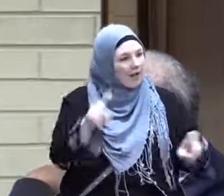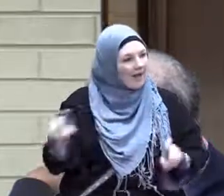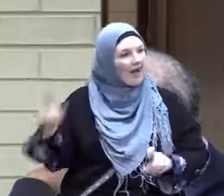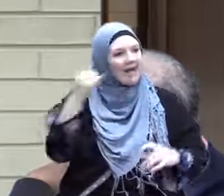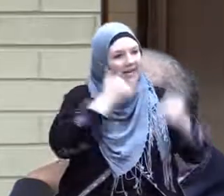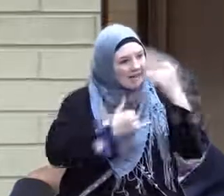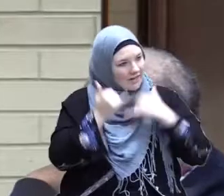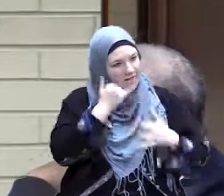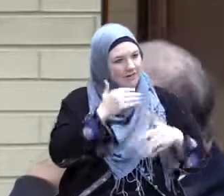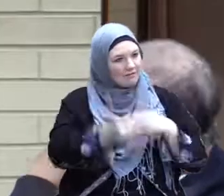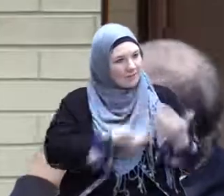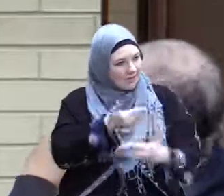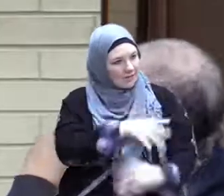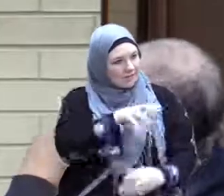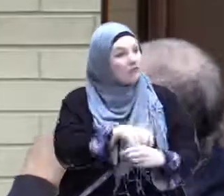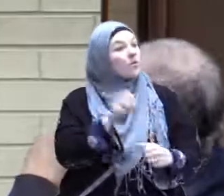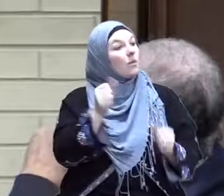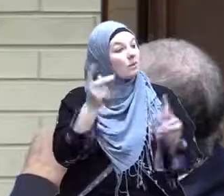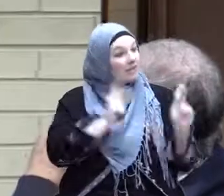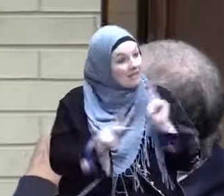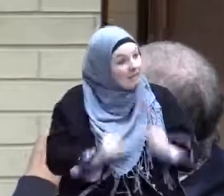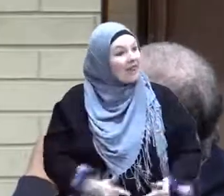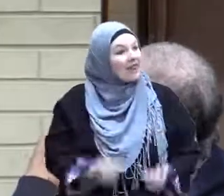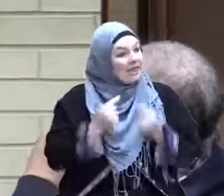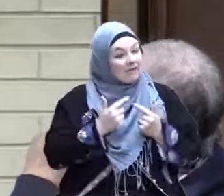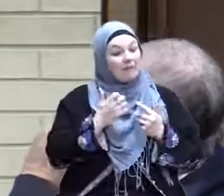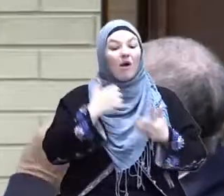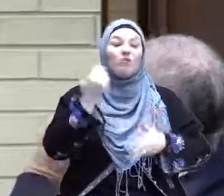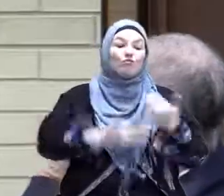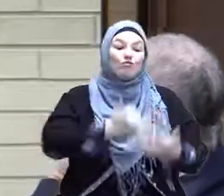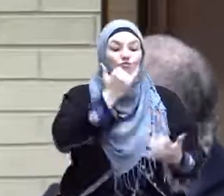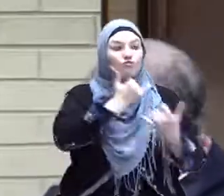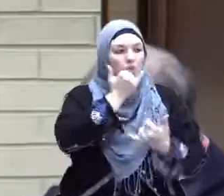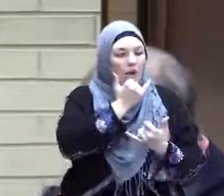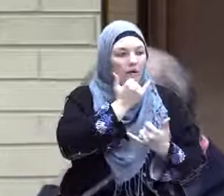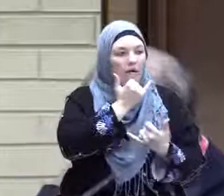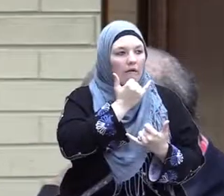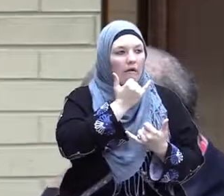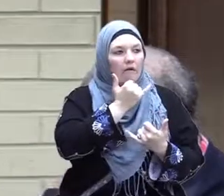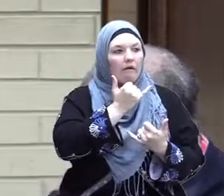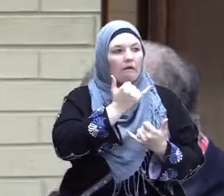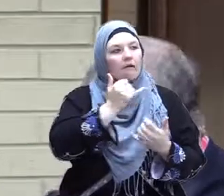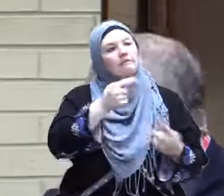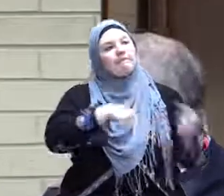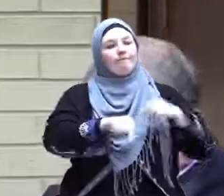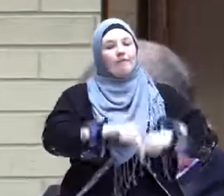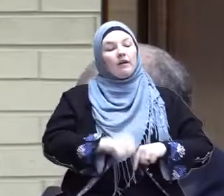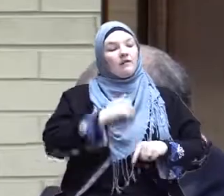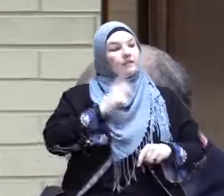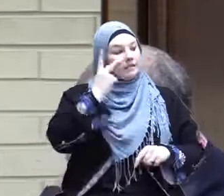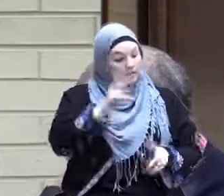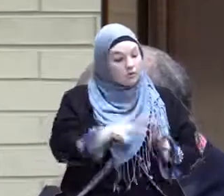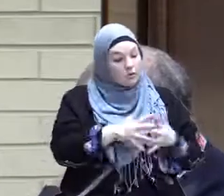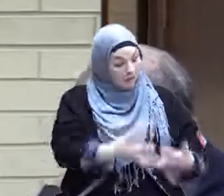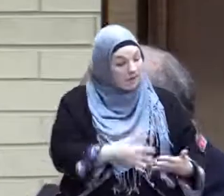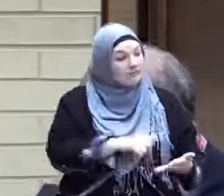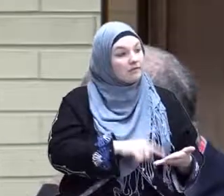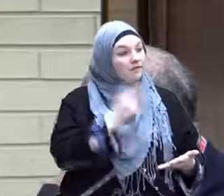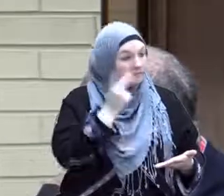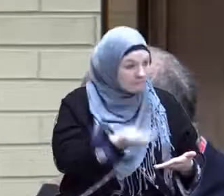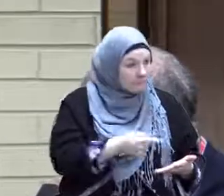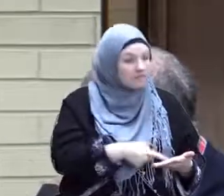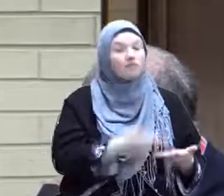process comes in. So people are living by trial and error because they have seen this book, they